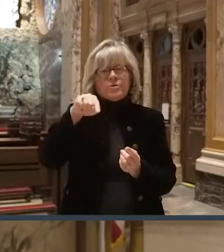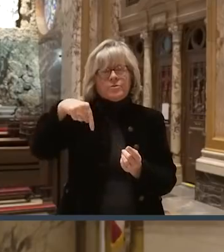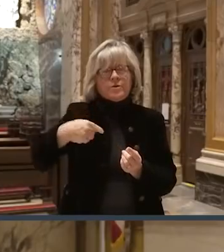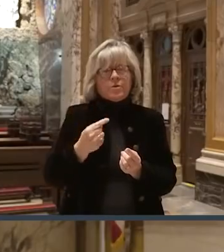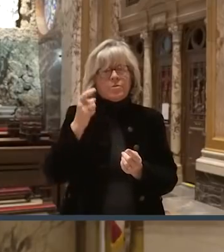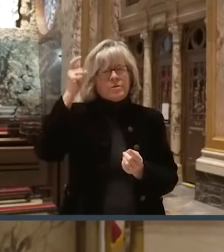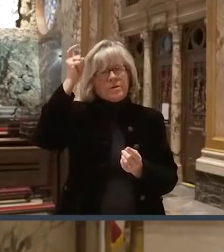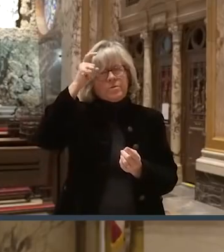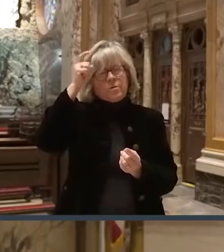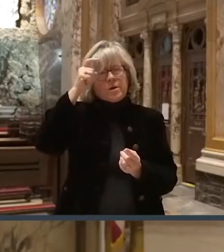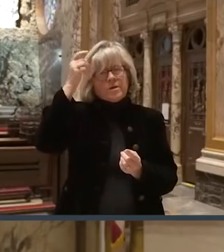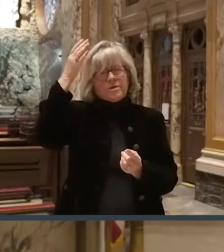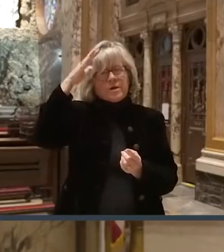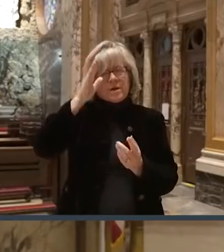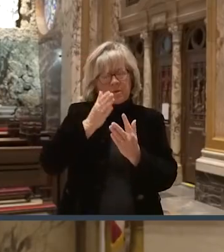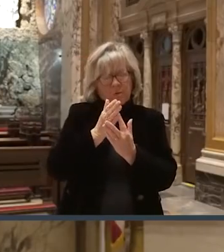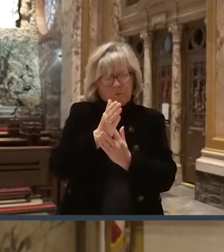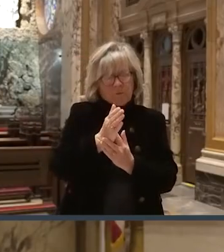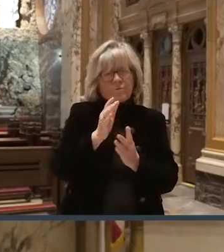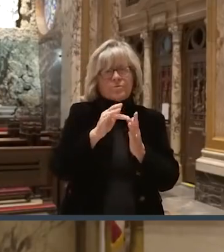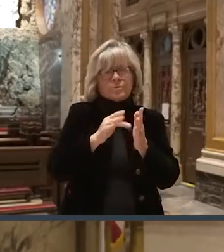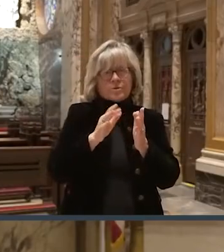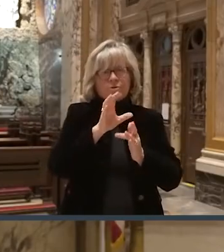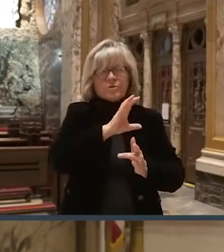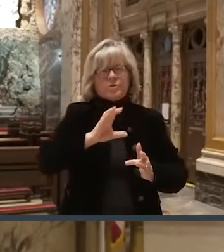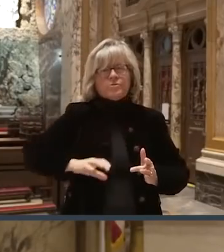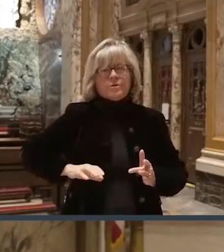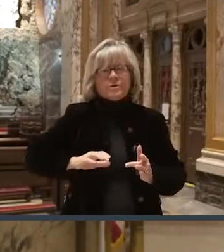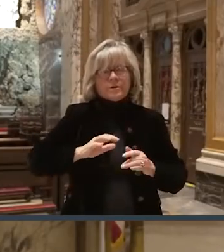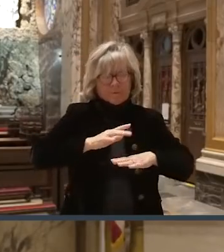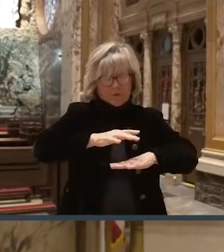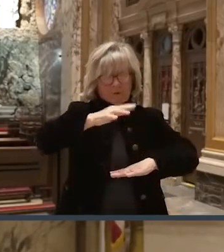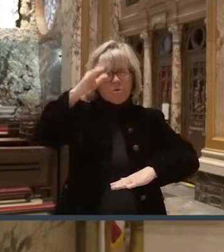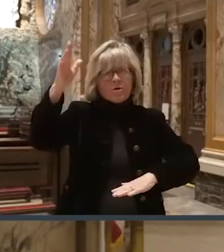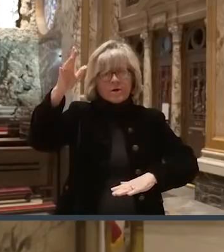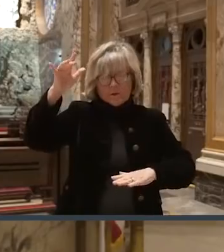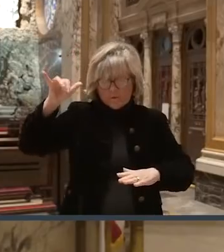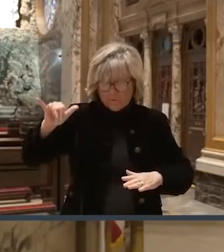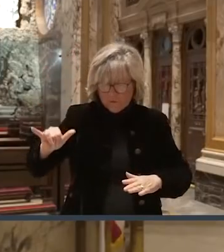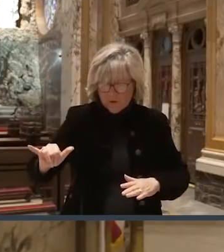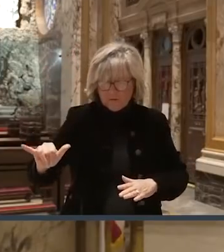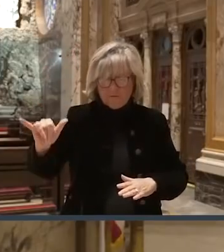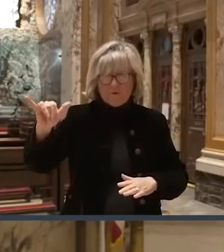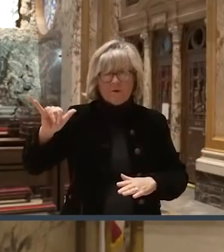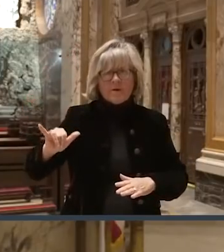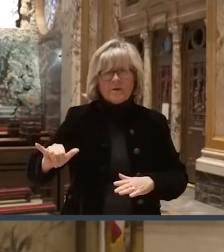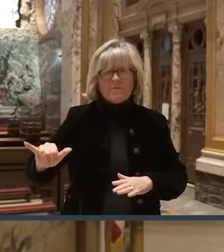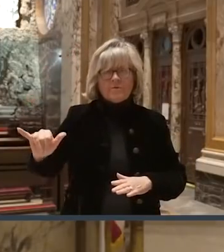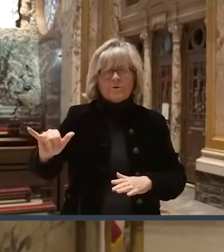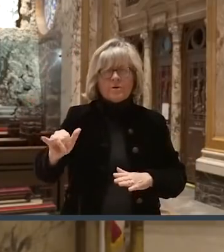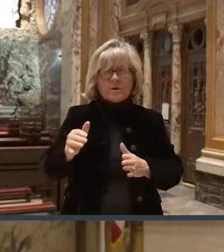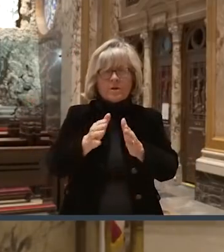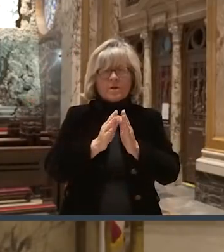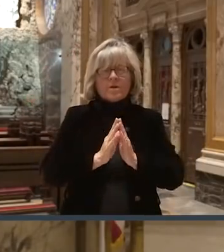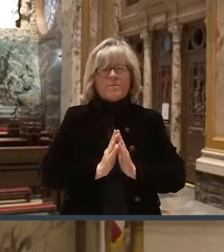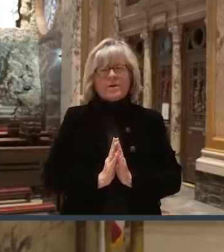wise God, through Jesus Christ, be glory forever and ever.